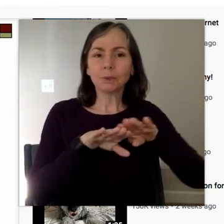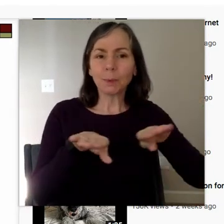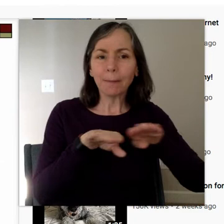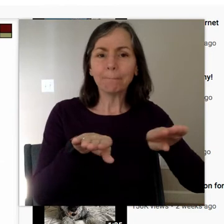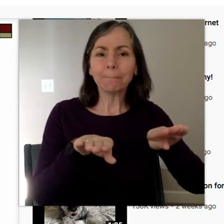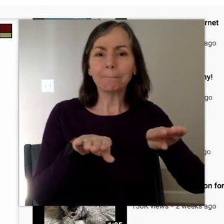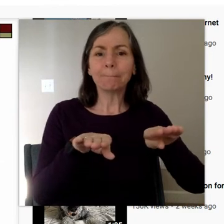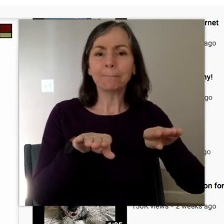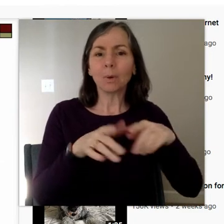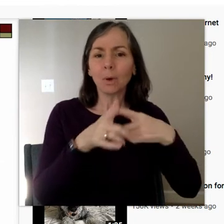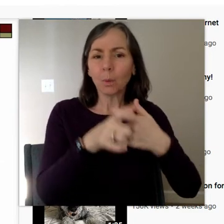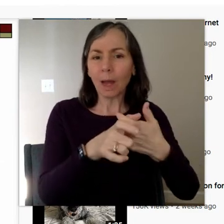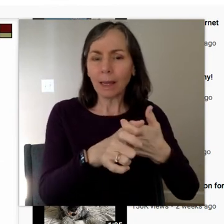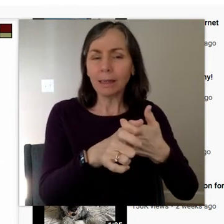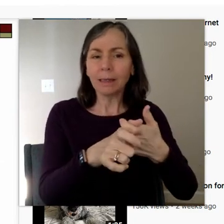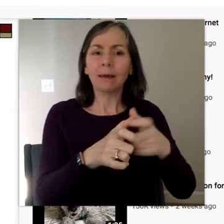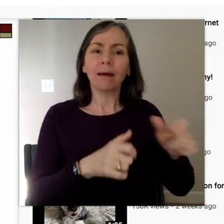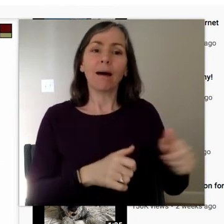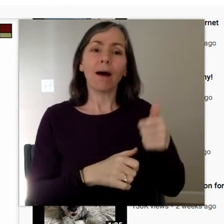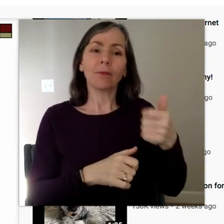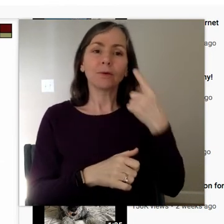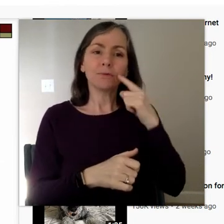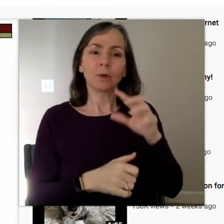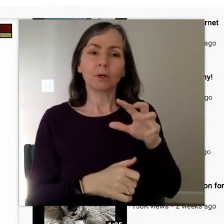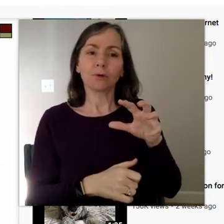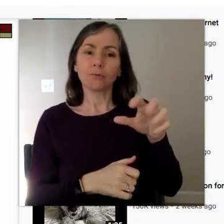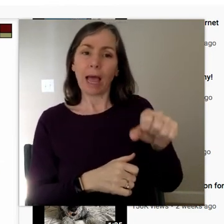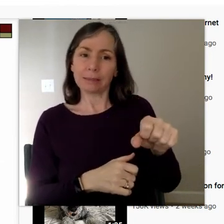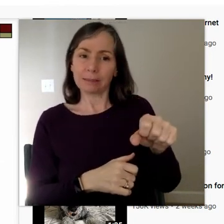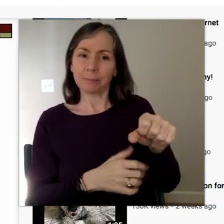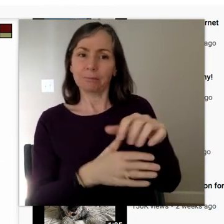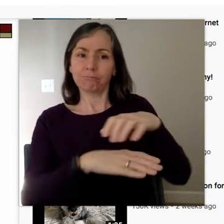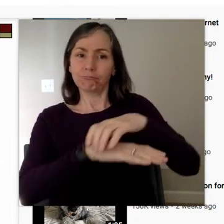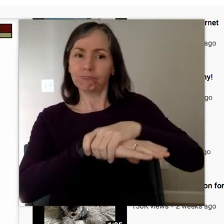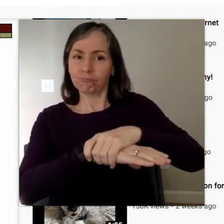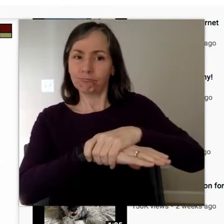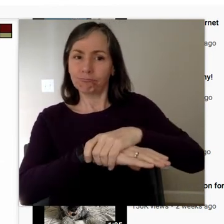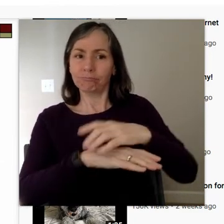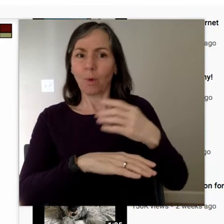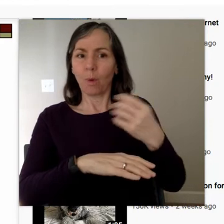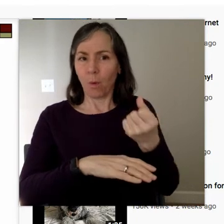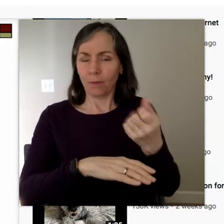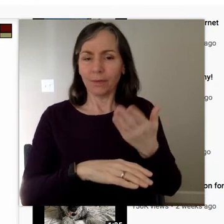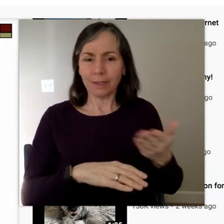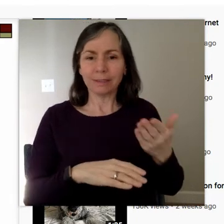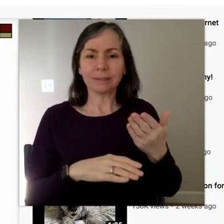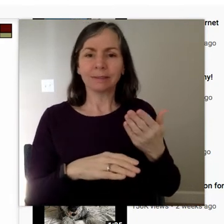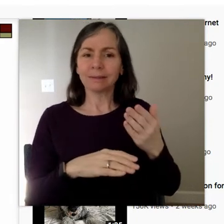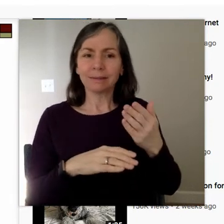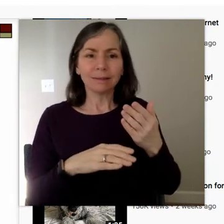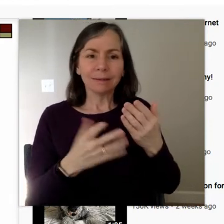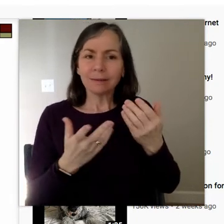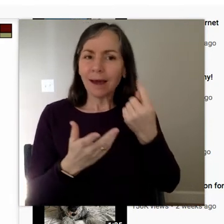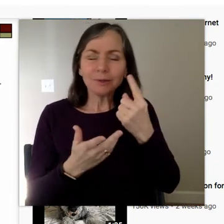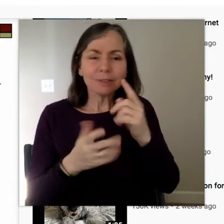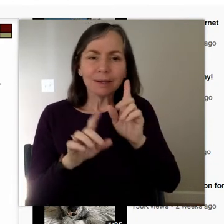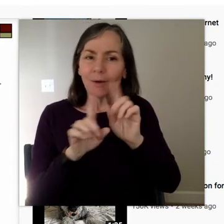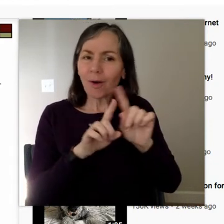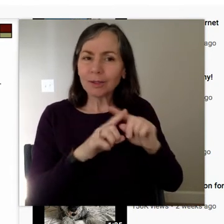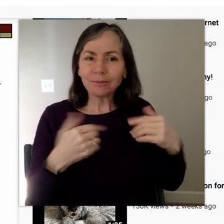then grasp or hold things. We have all the same structure, same bones, but very different